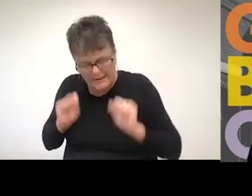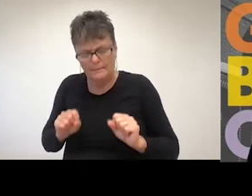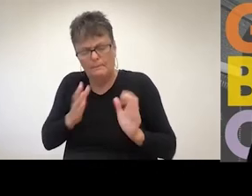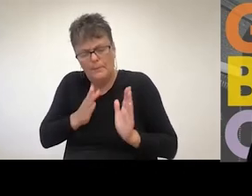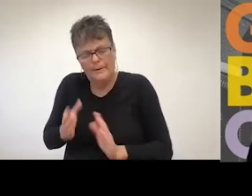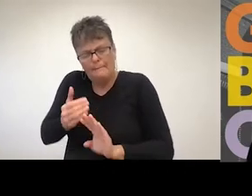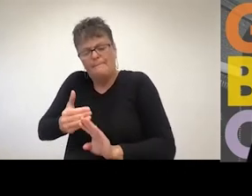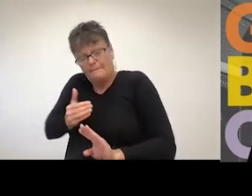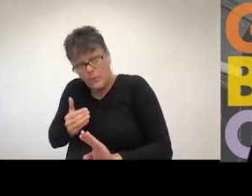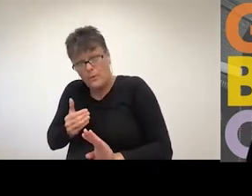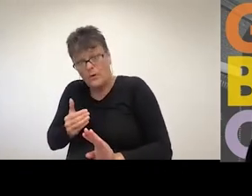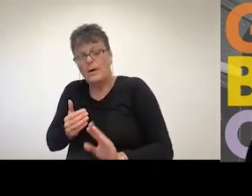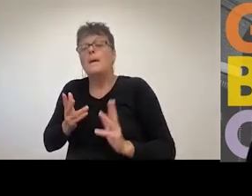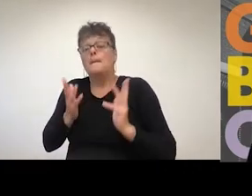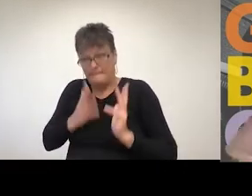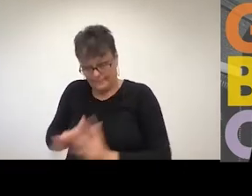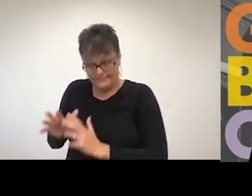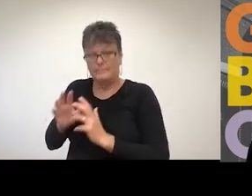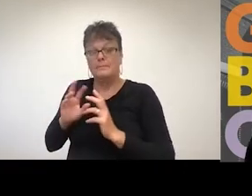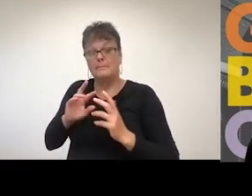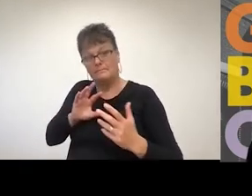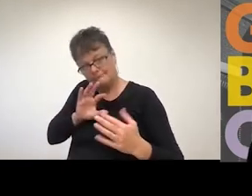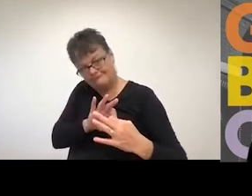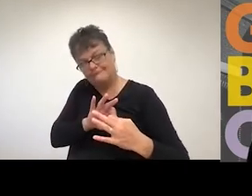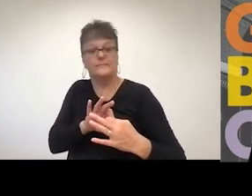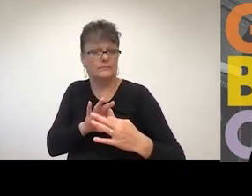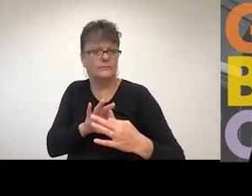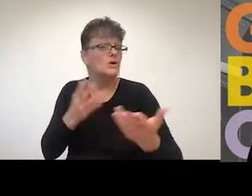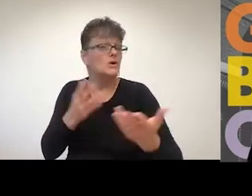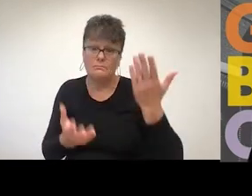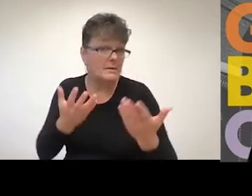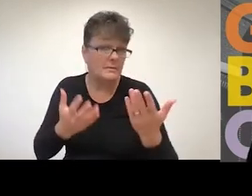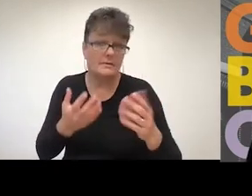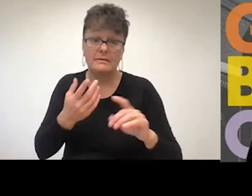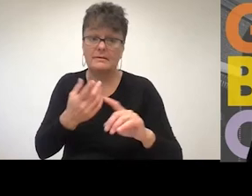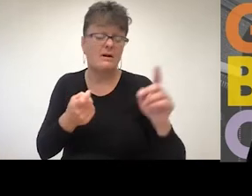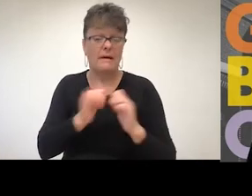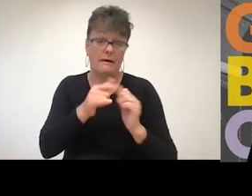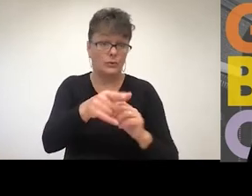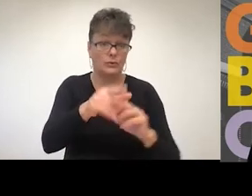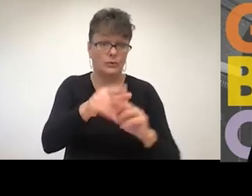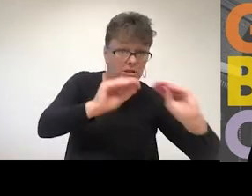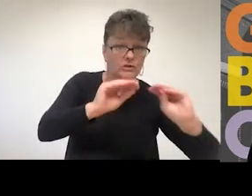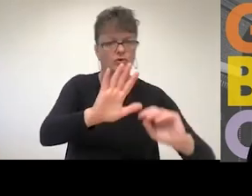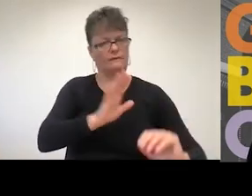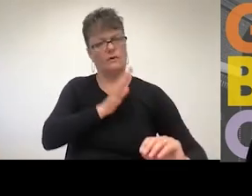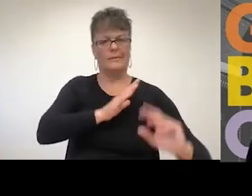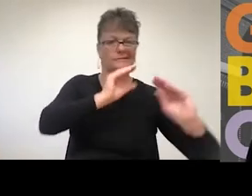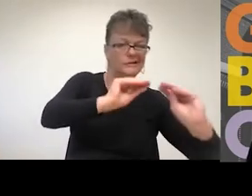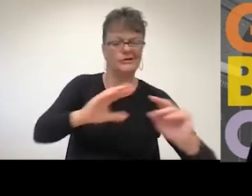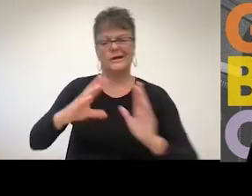and the space for meaningful connections. And that might be through our formal teaching and learning practices, but it also can happen through those